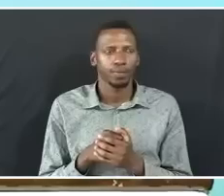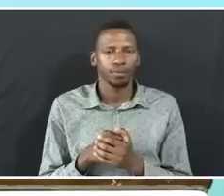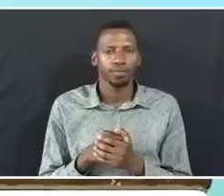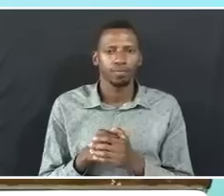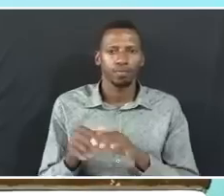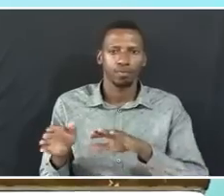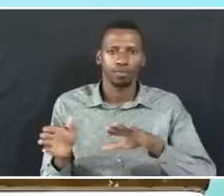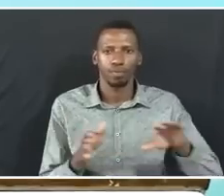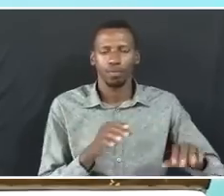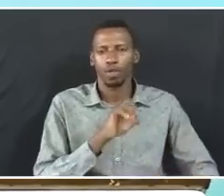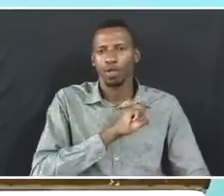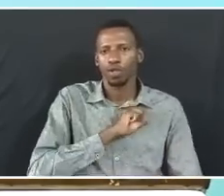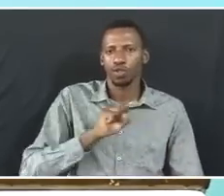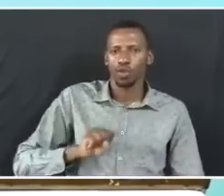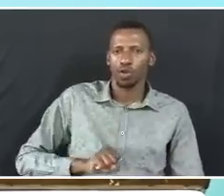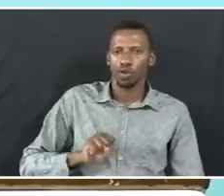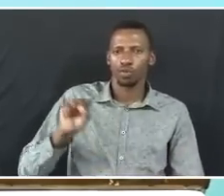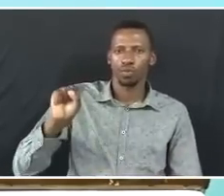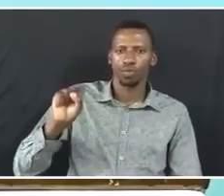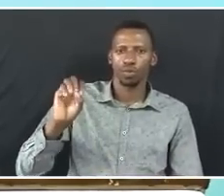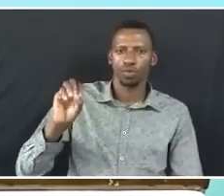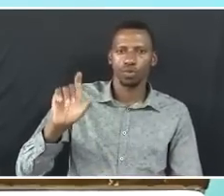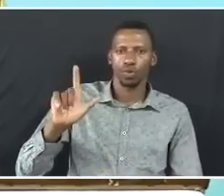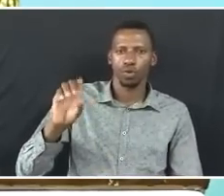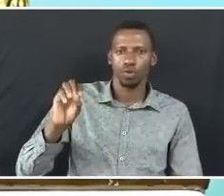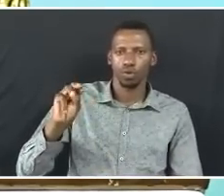Solomon, his son, took after him.